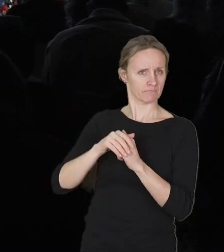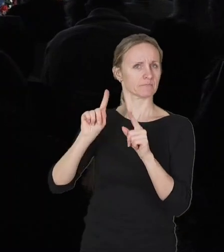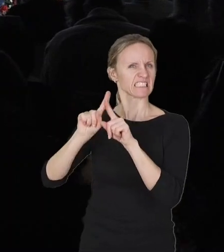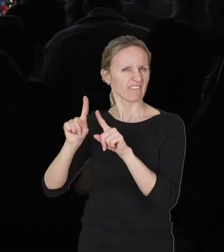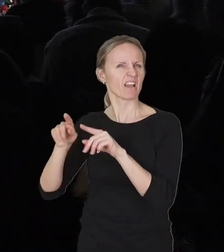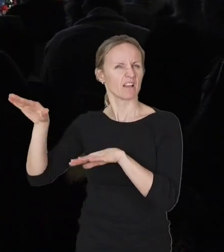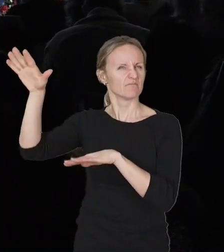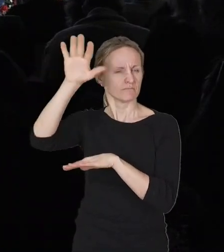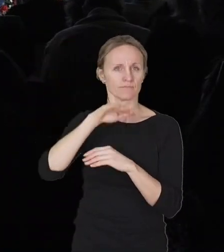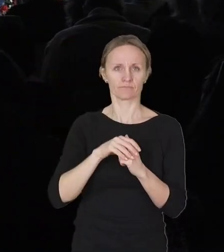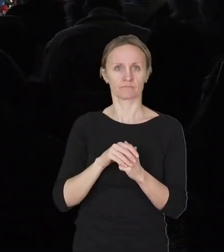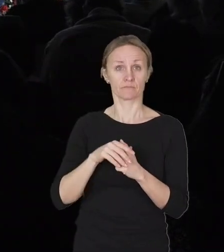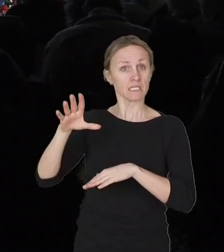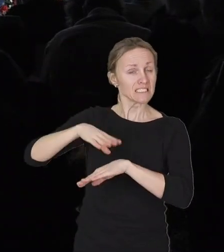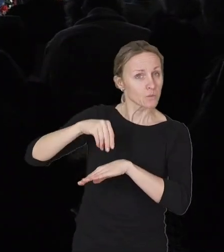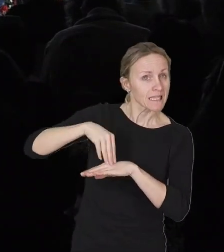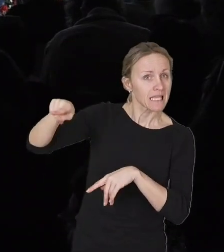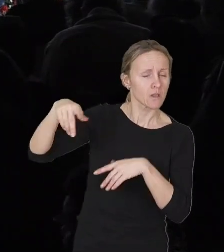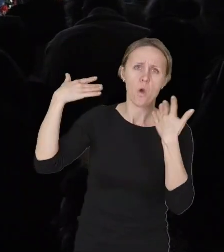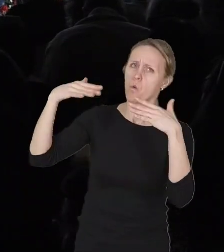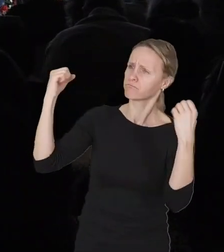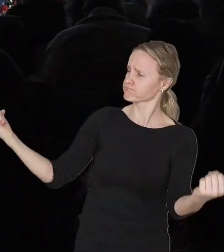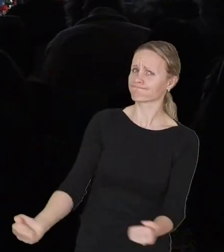in all these